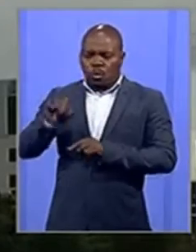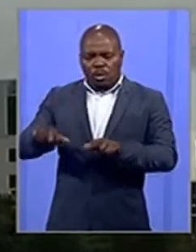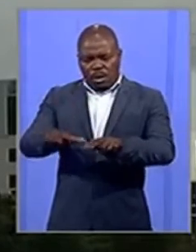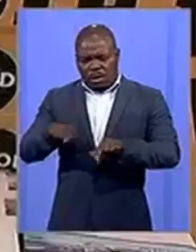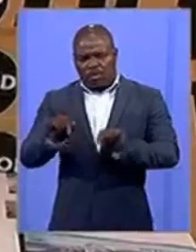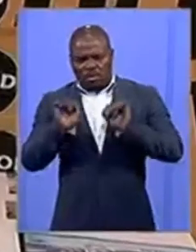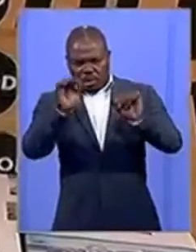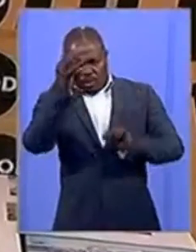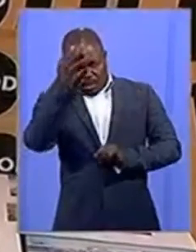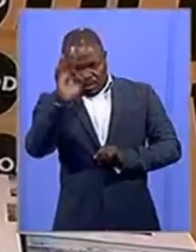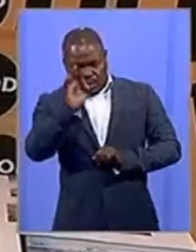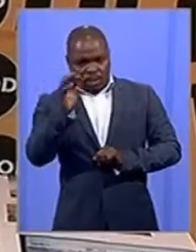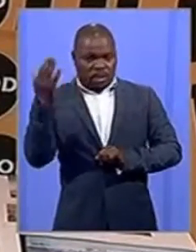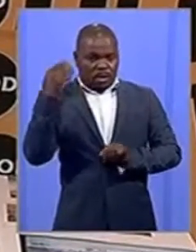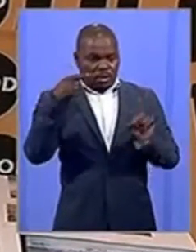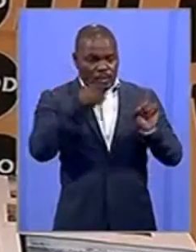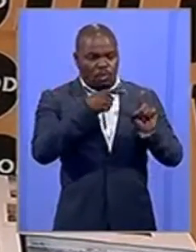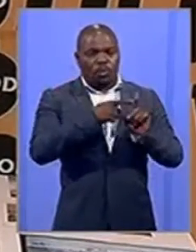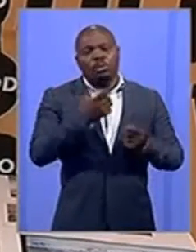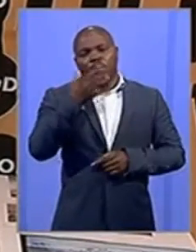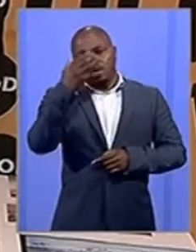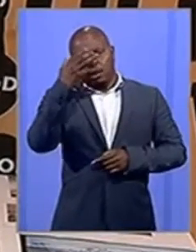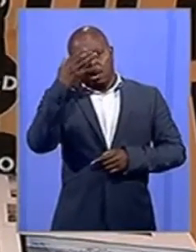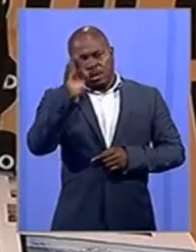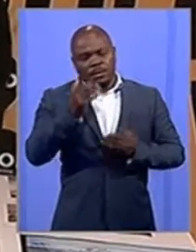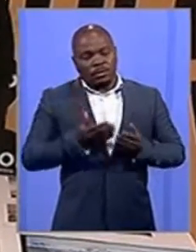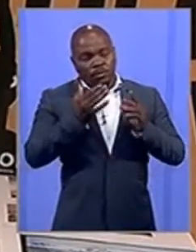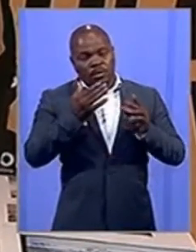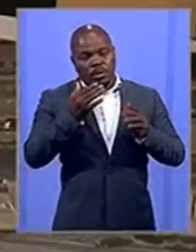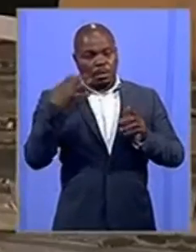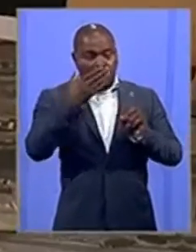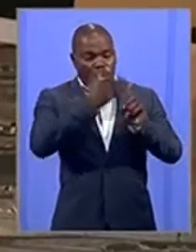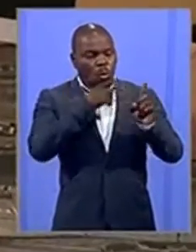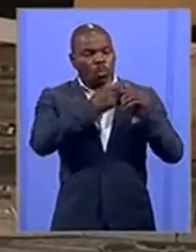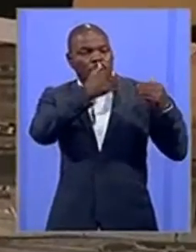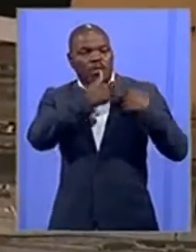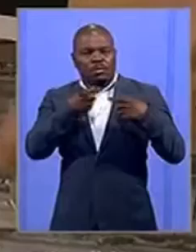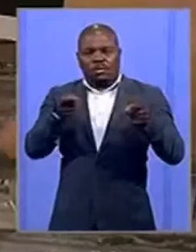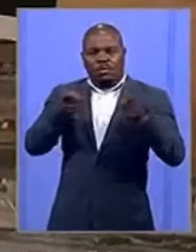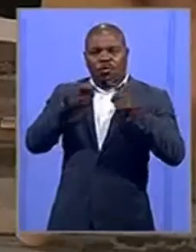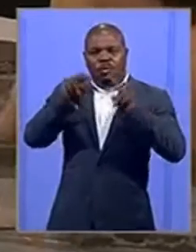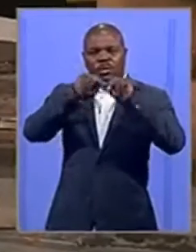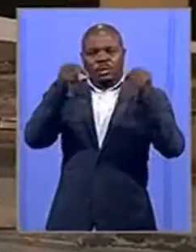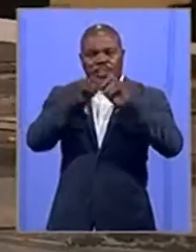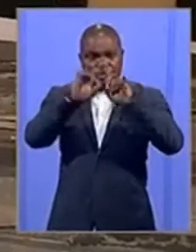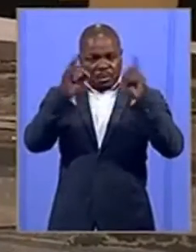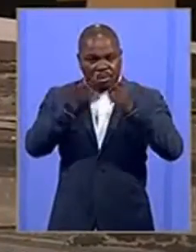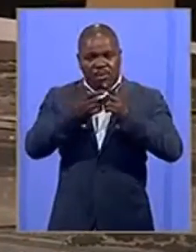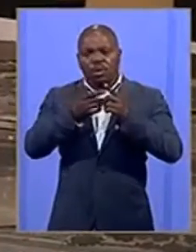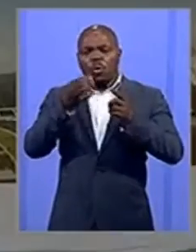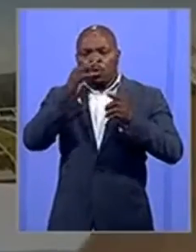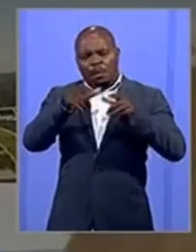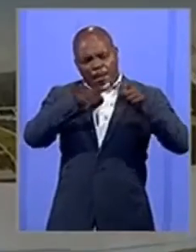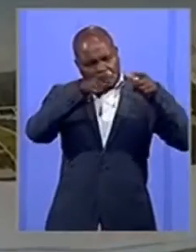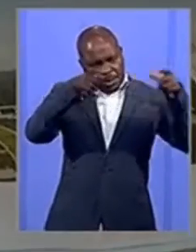wa mmuso o letona la mesebetsi ya mmuso Patricia de Lille a leng bolaoding ba ona mmusong wa naha o feta karolwana ya